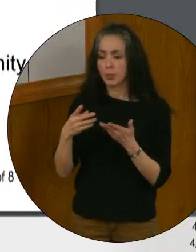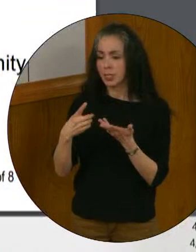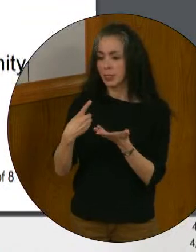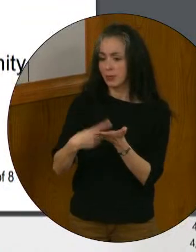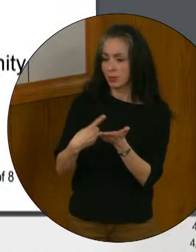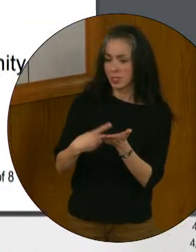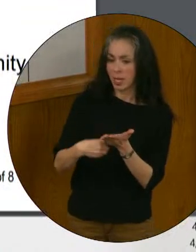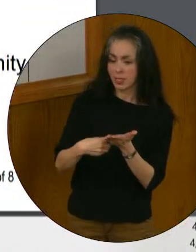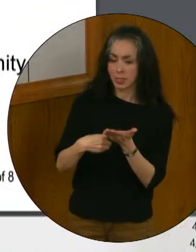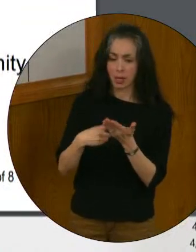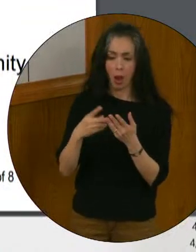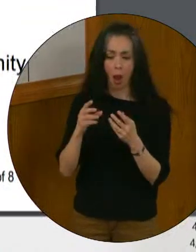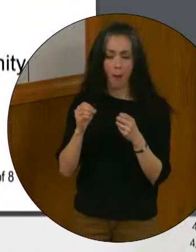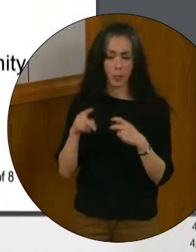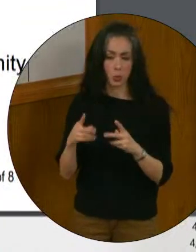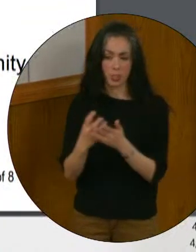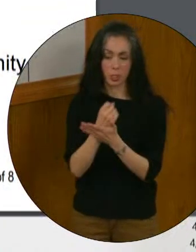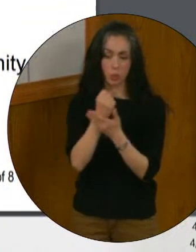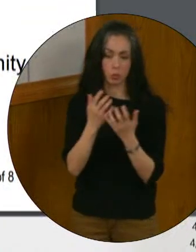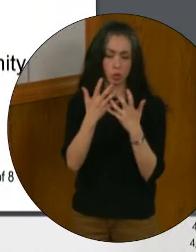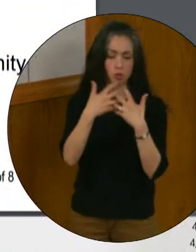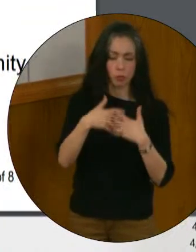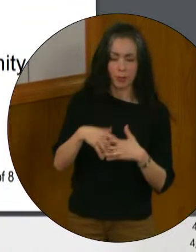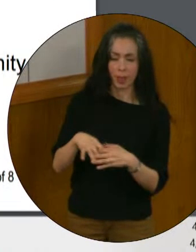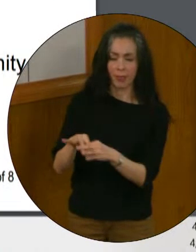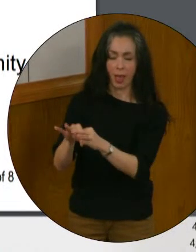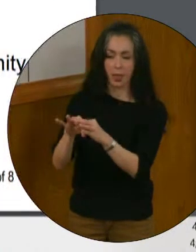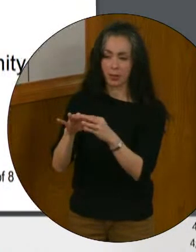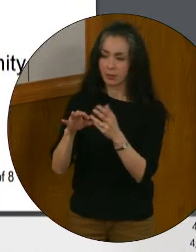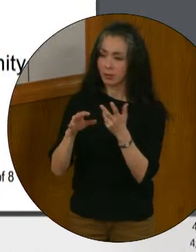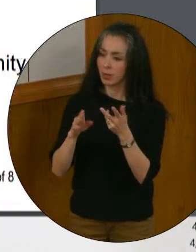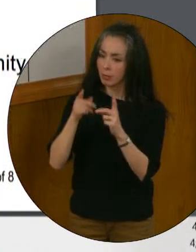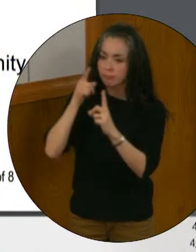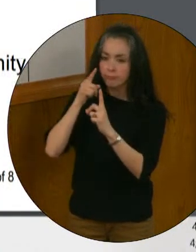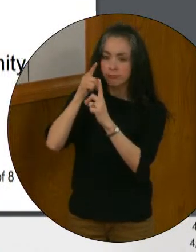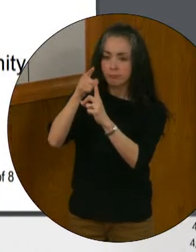this work and build board community cohesion? Again,